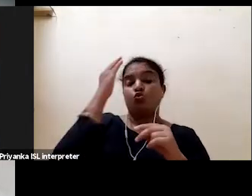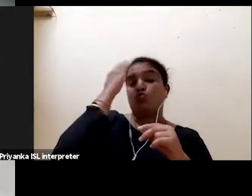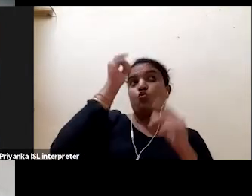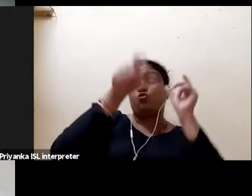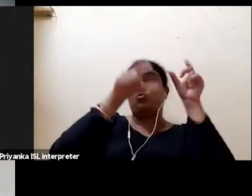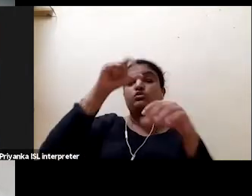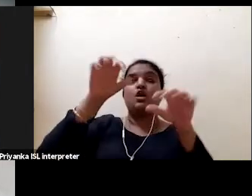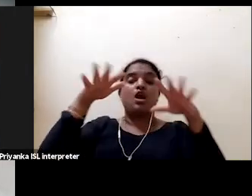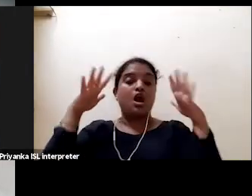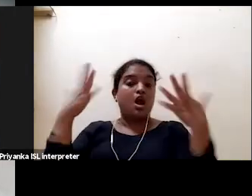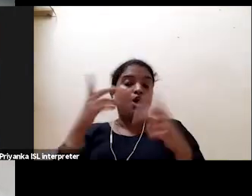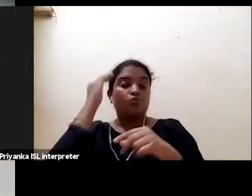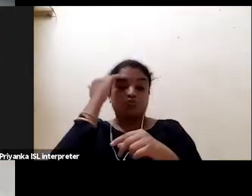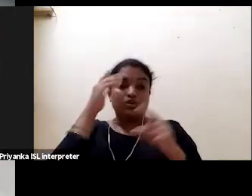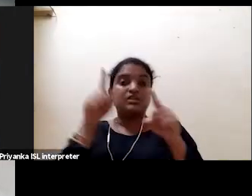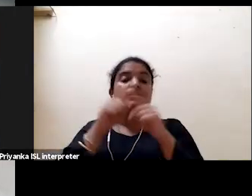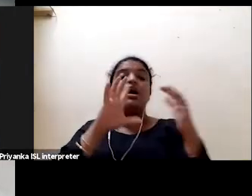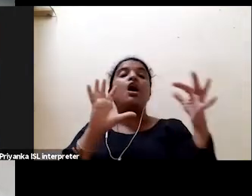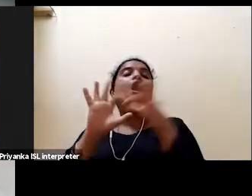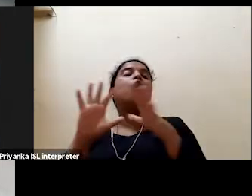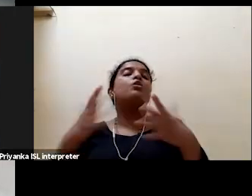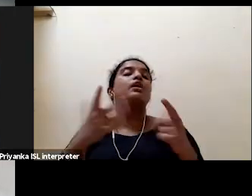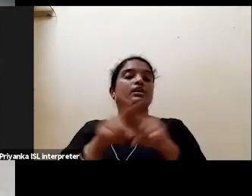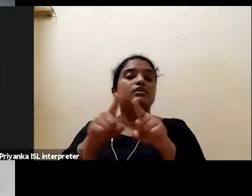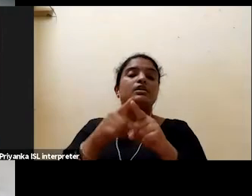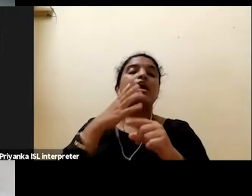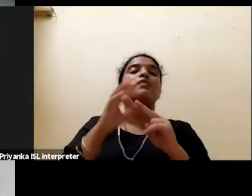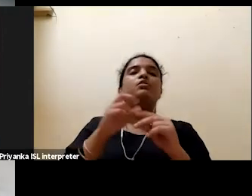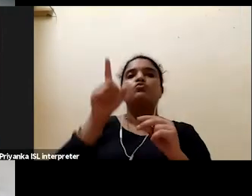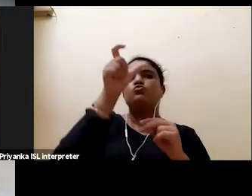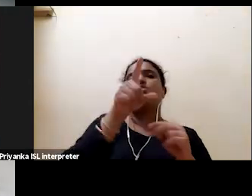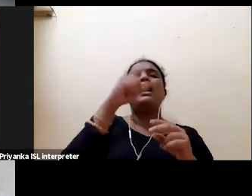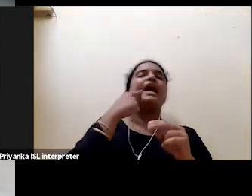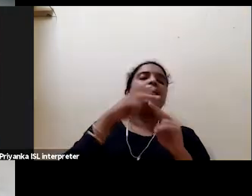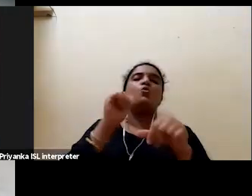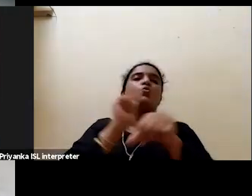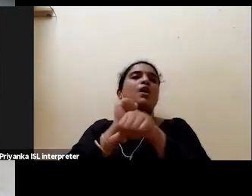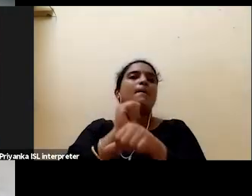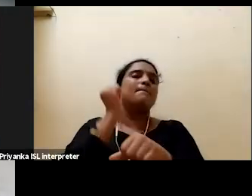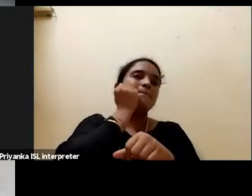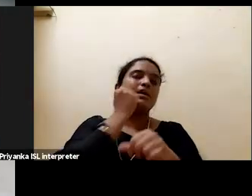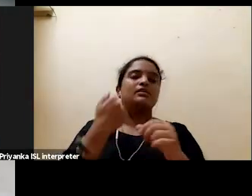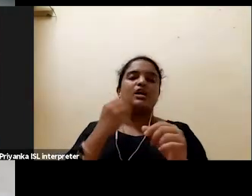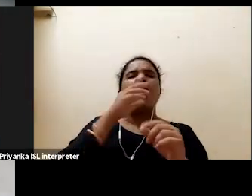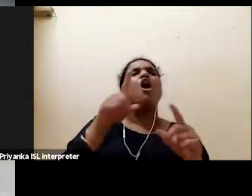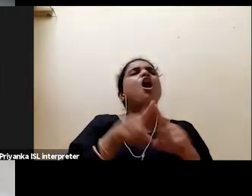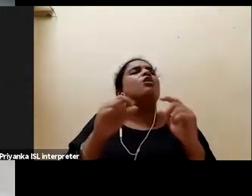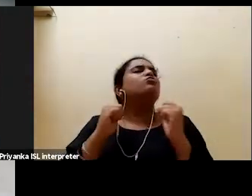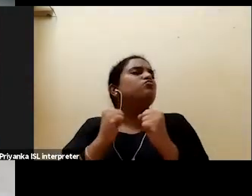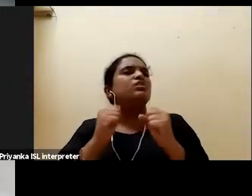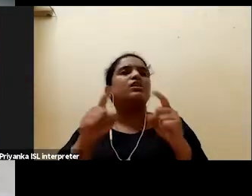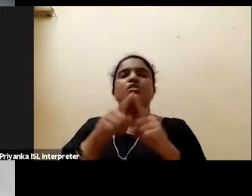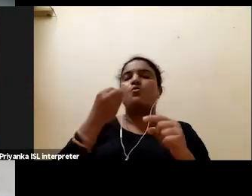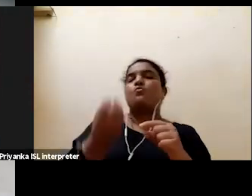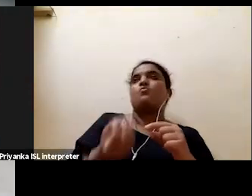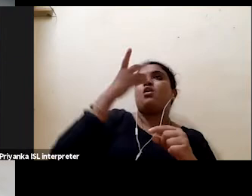you will know that maybe, suppose I'm talking to a working mother and I'm saying, how difficult it is to get breakfast ready